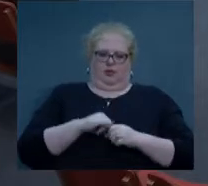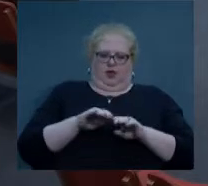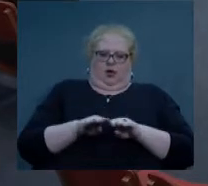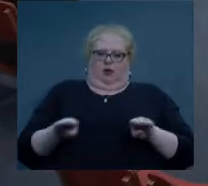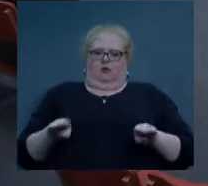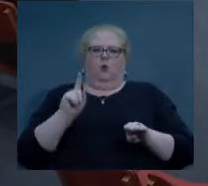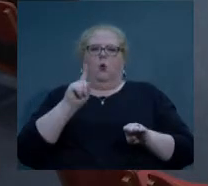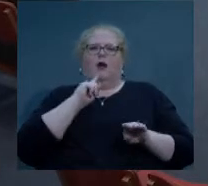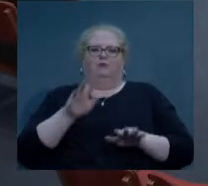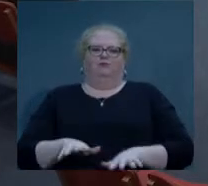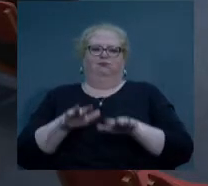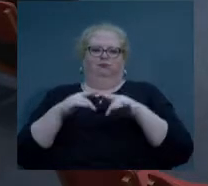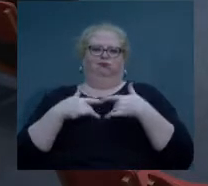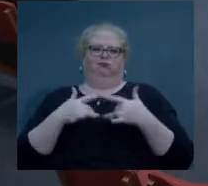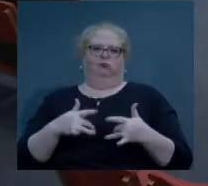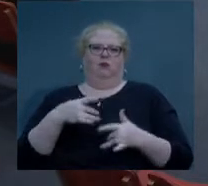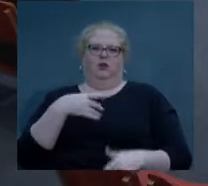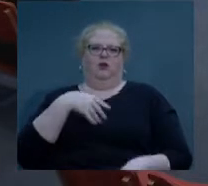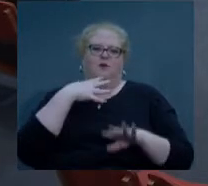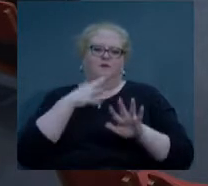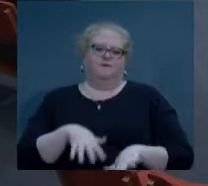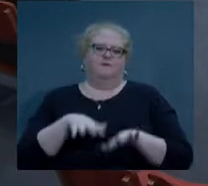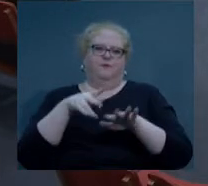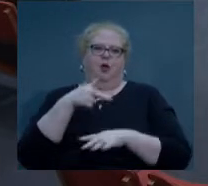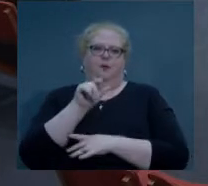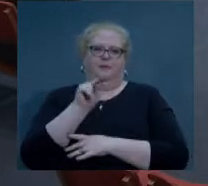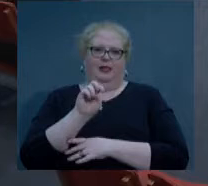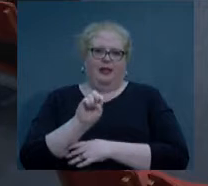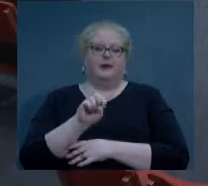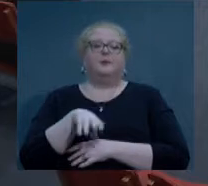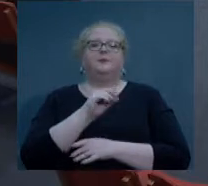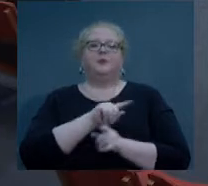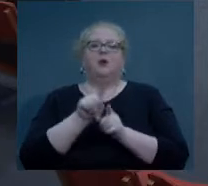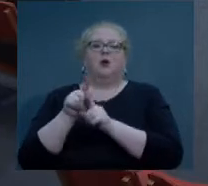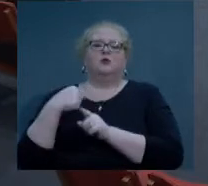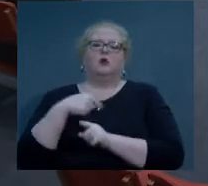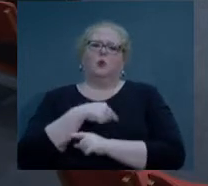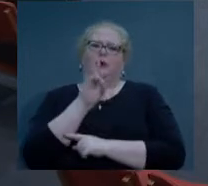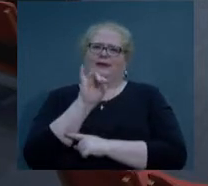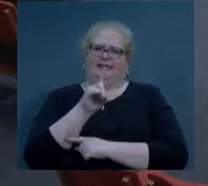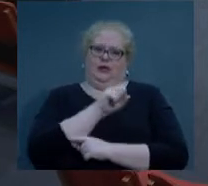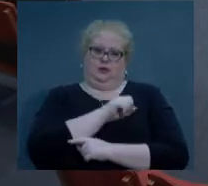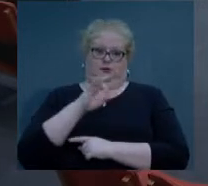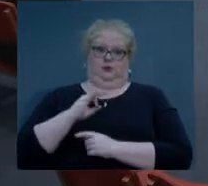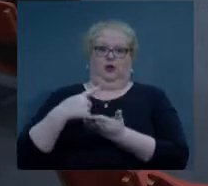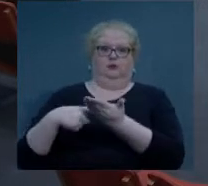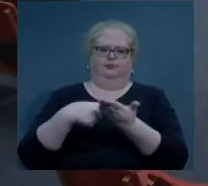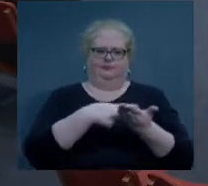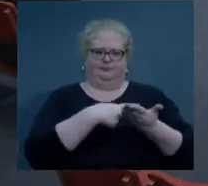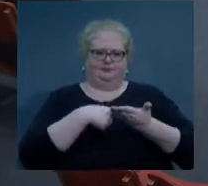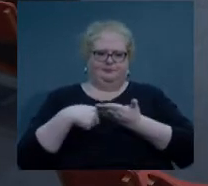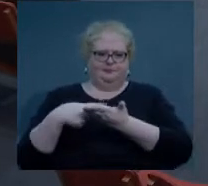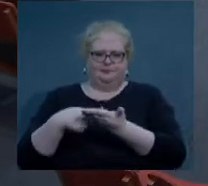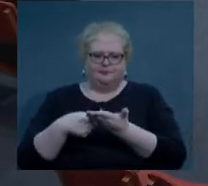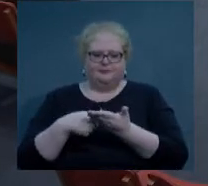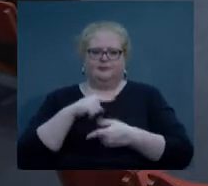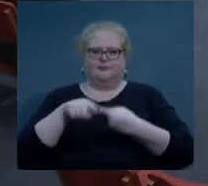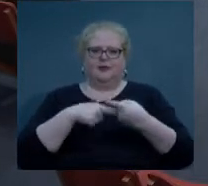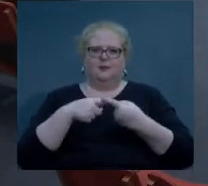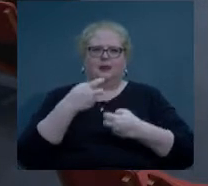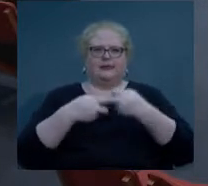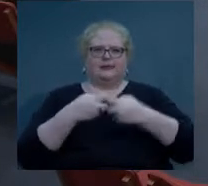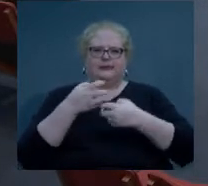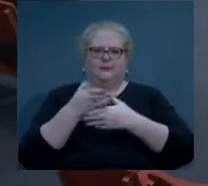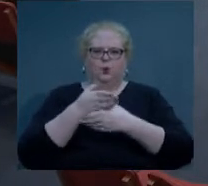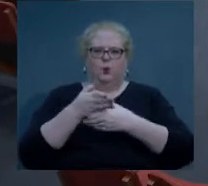floodplain. We also had some staff discussion about the discrepancy between